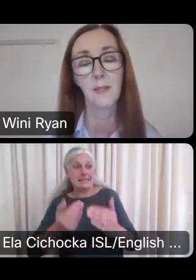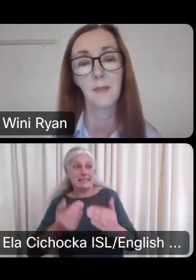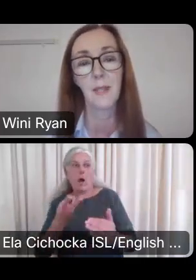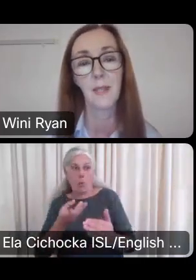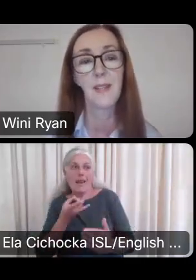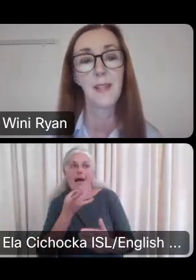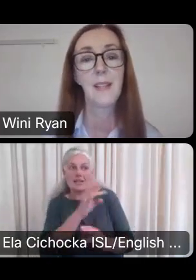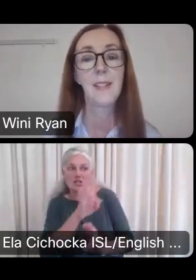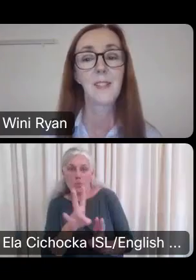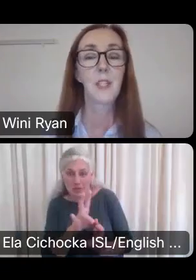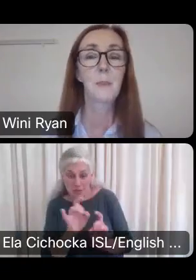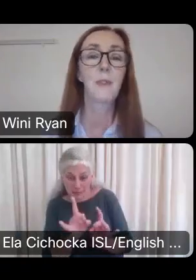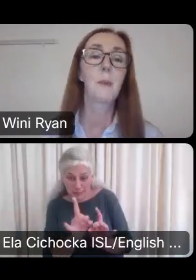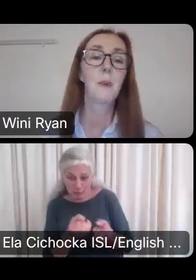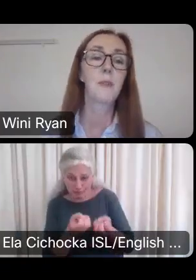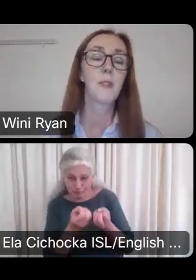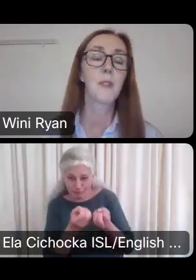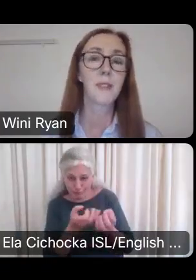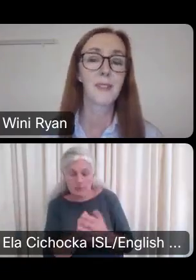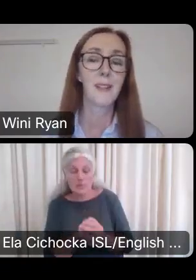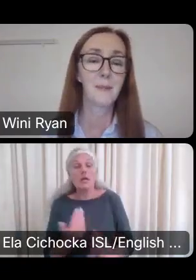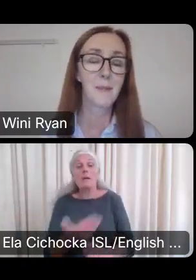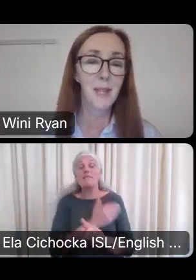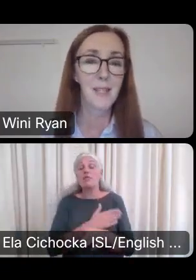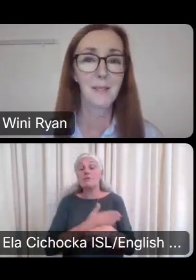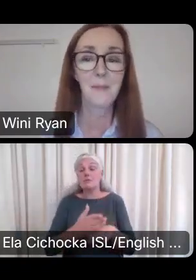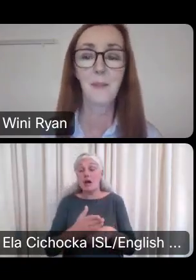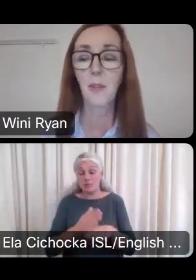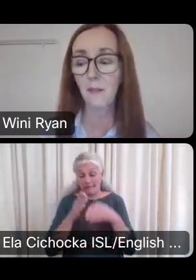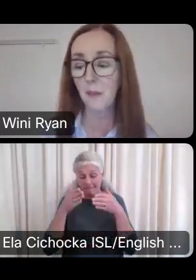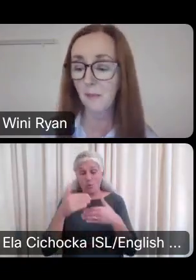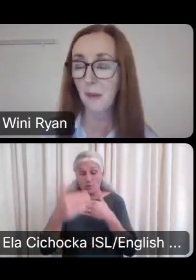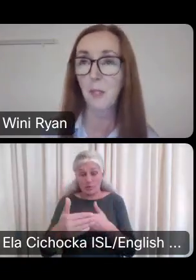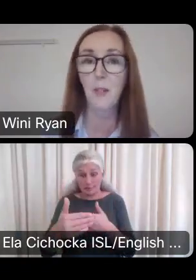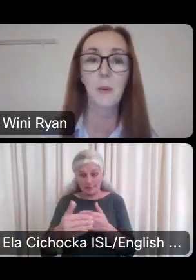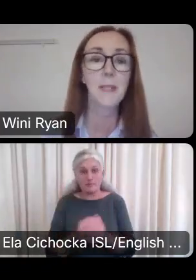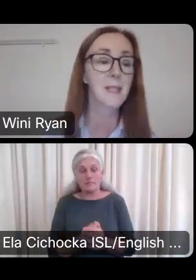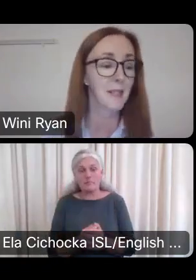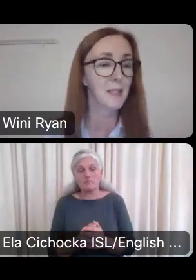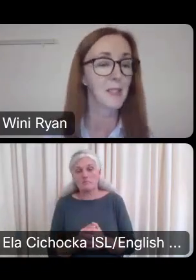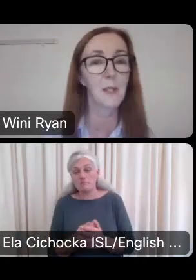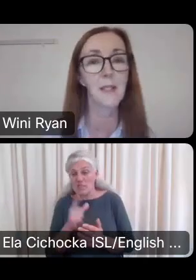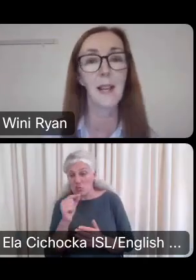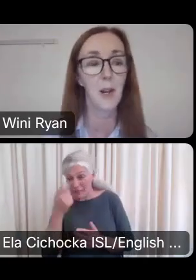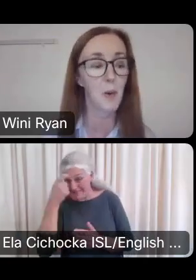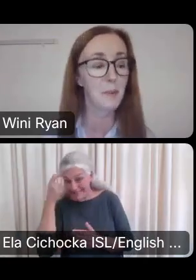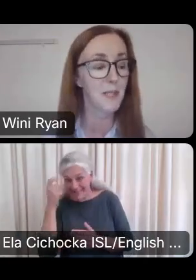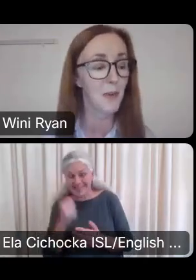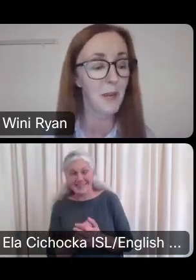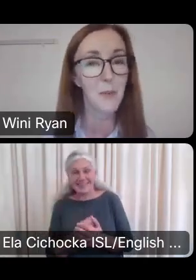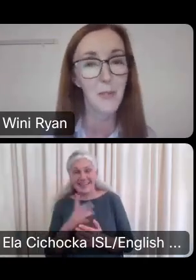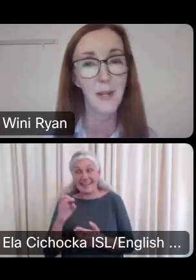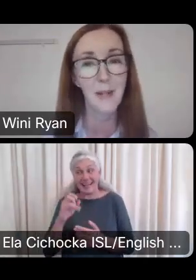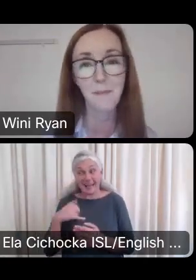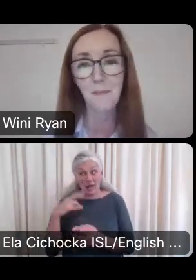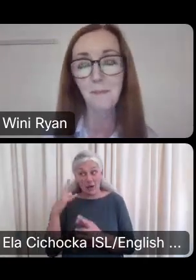this. So just before we move to the next section, I'm going to give you maybe just about 20 seconds to do this. Kelly, I hope I'm still okay